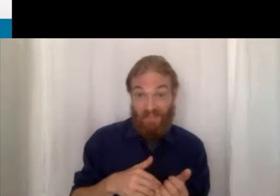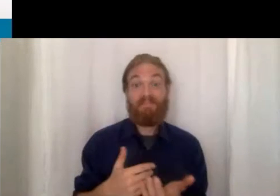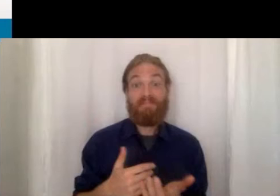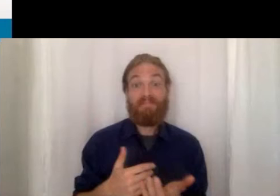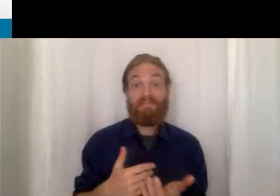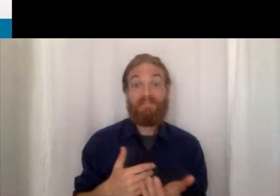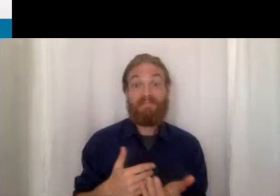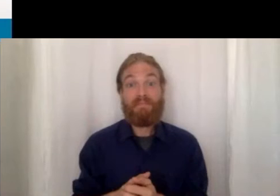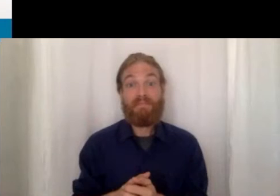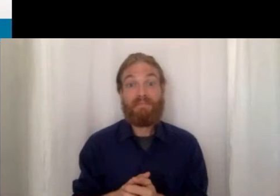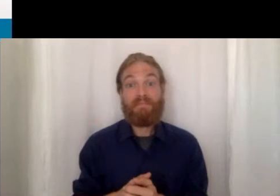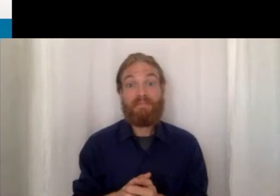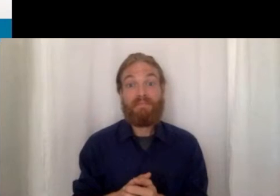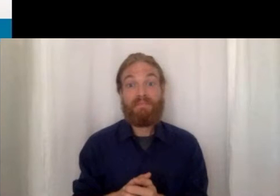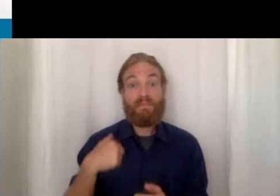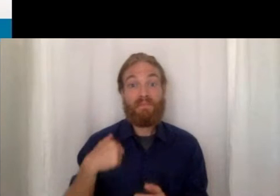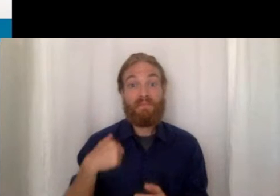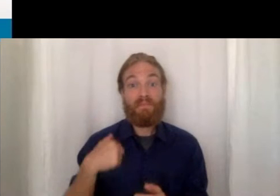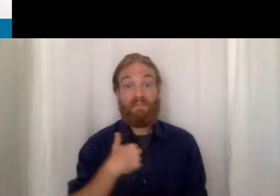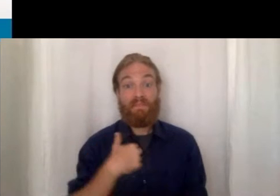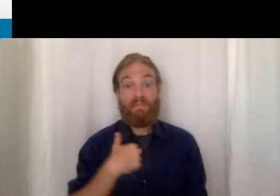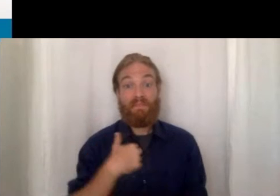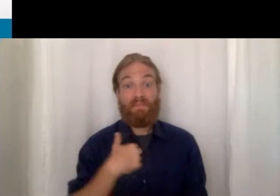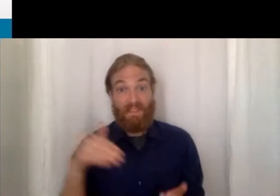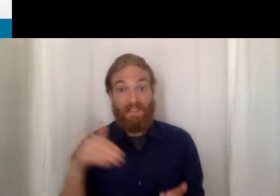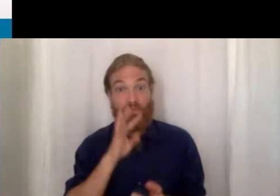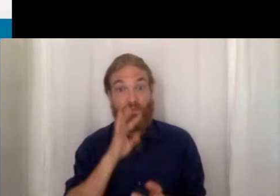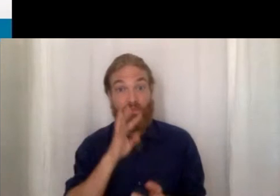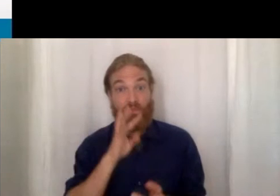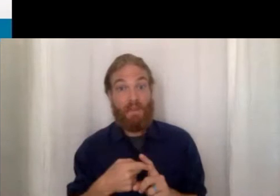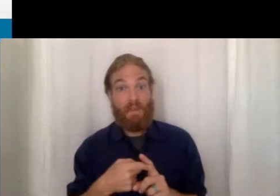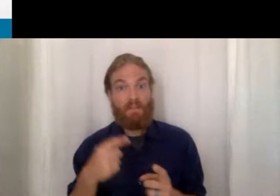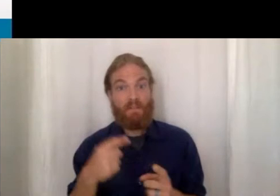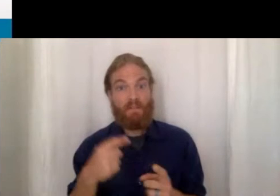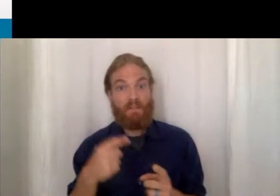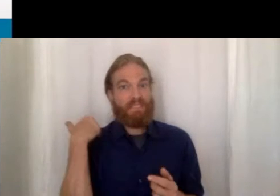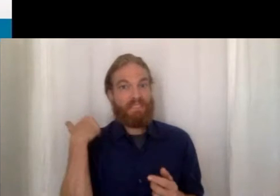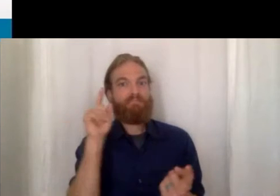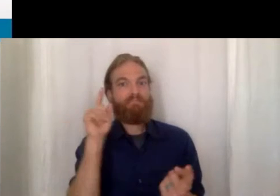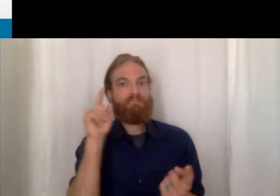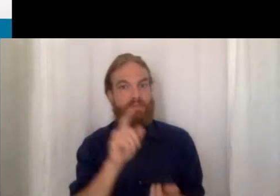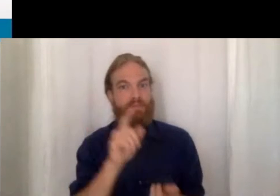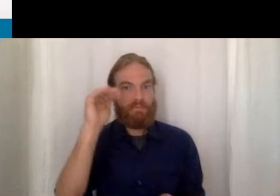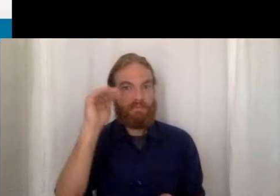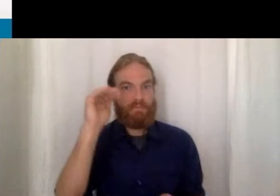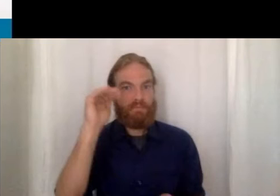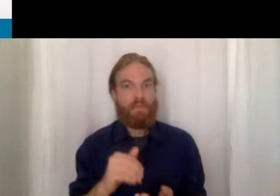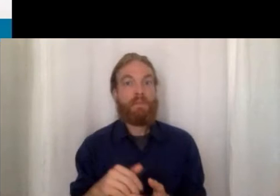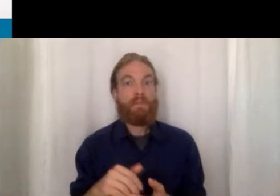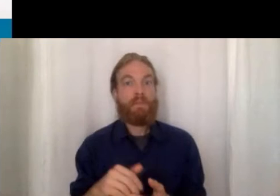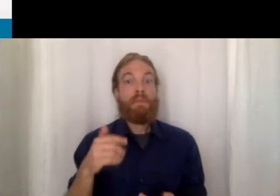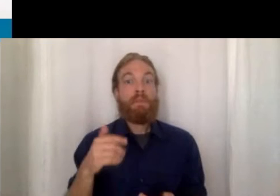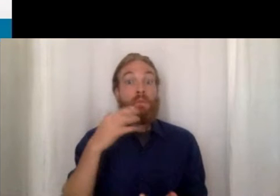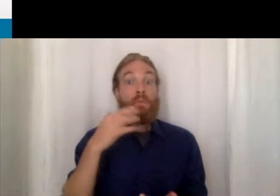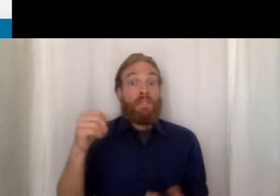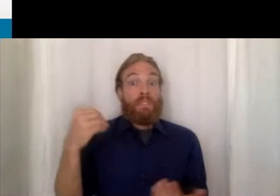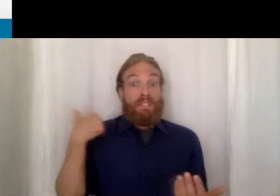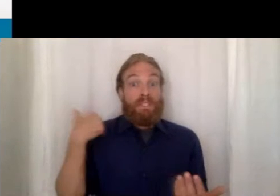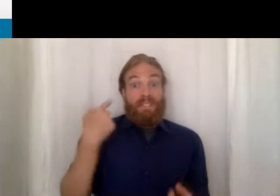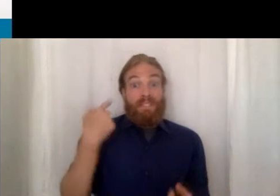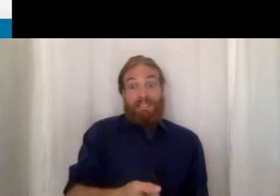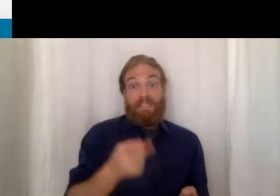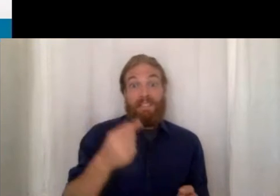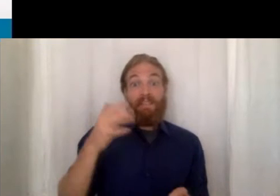conversation. Some good news there, though. For the last 5 days, we have seen a decrease in that incidence. We did peak last